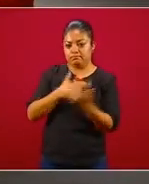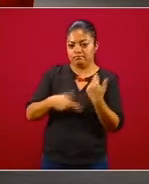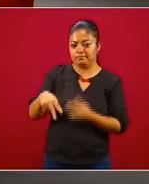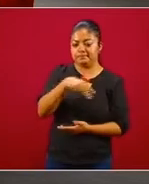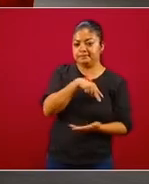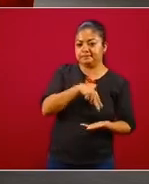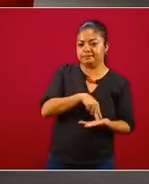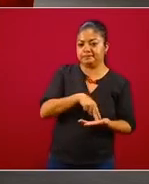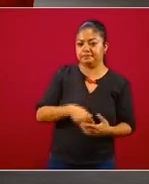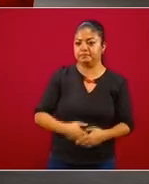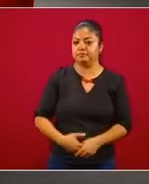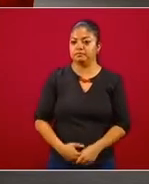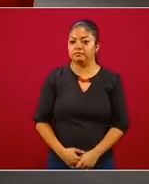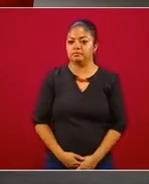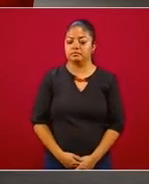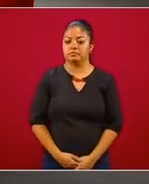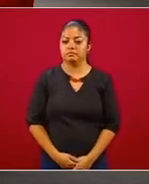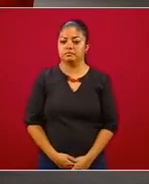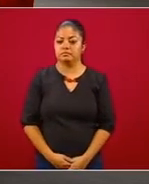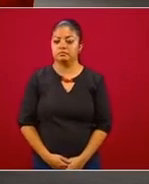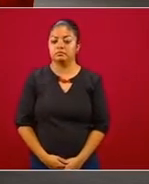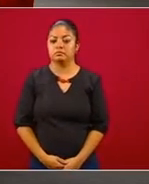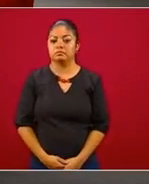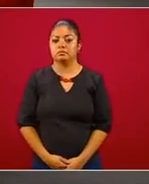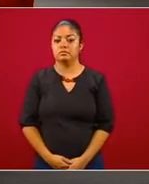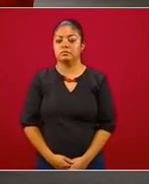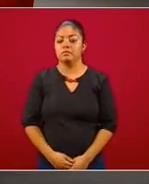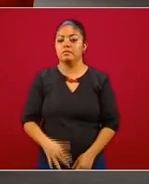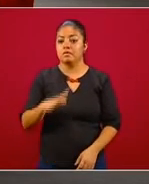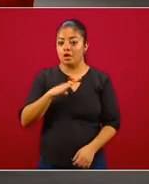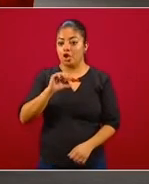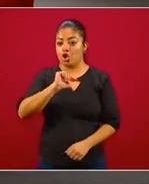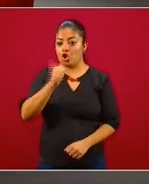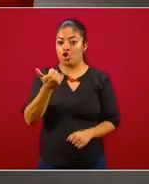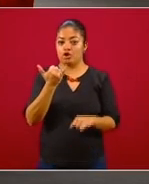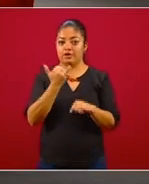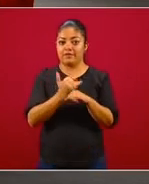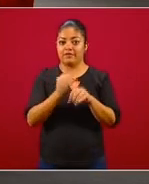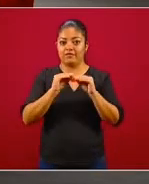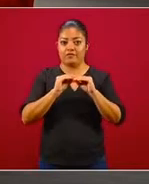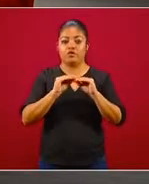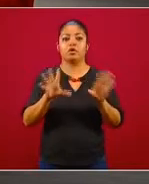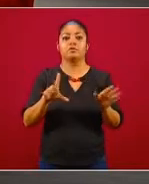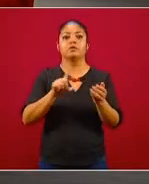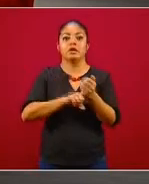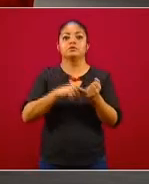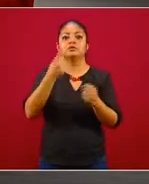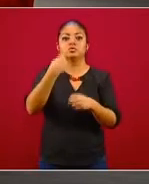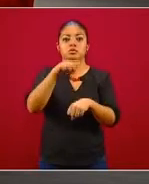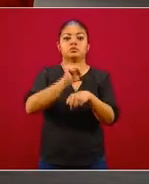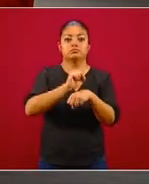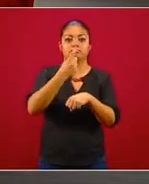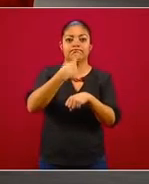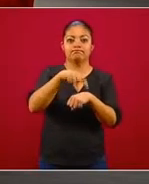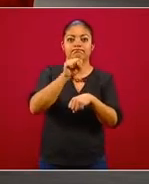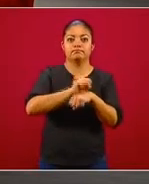being provided with treatments and are being kept track of.